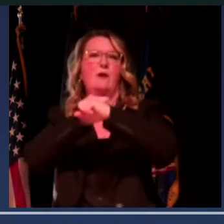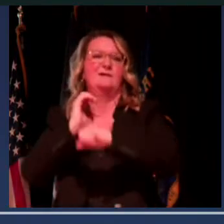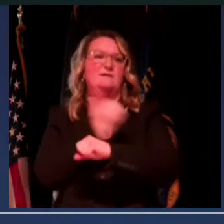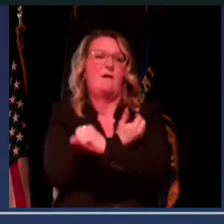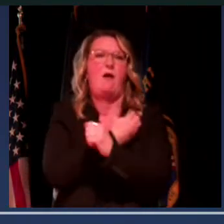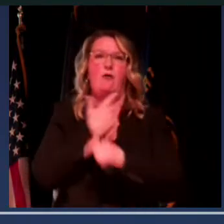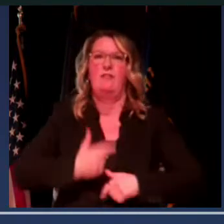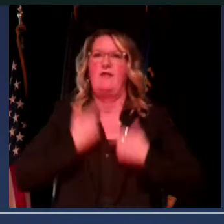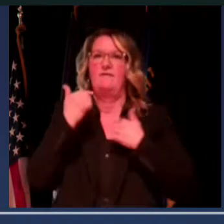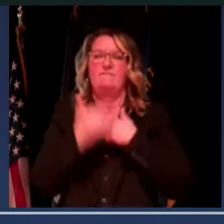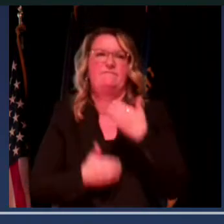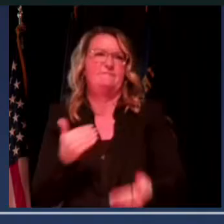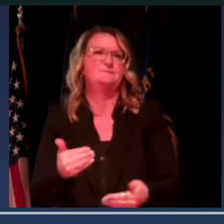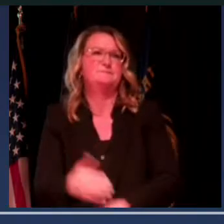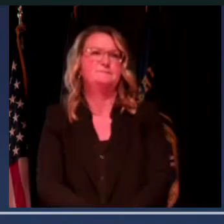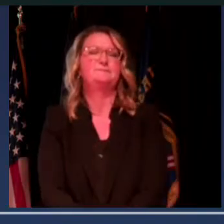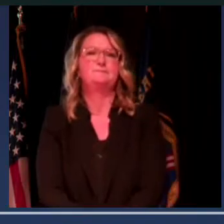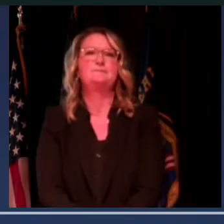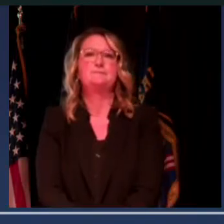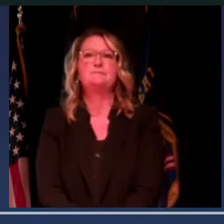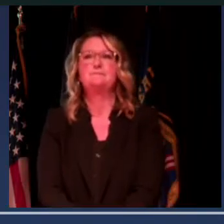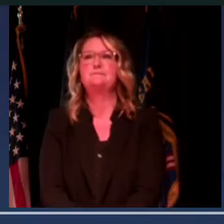life.